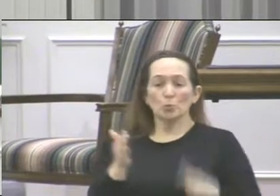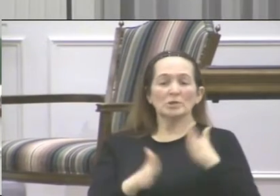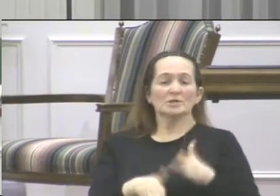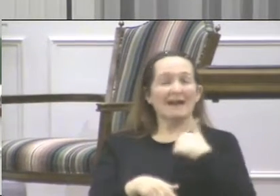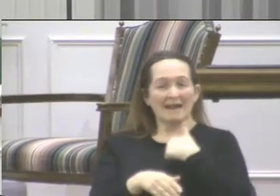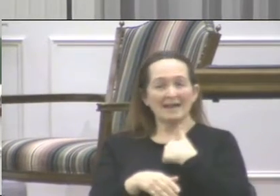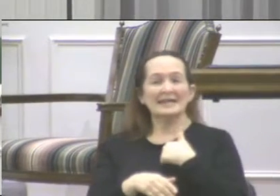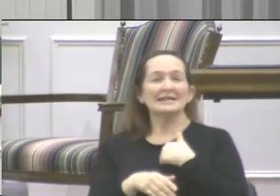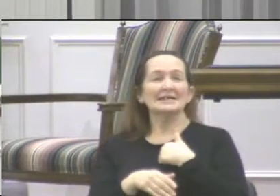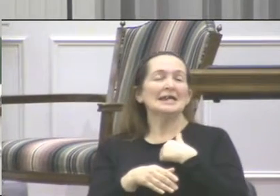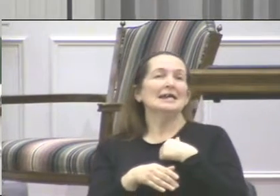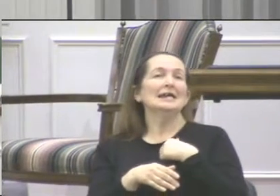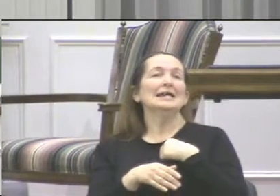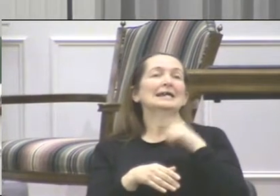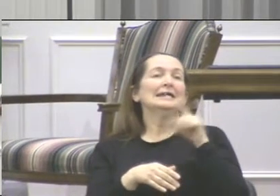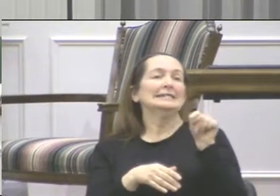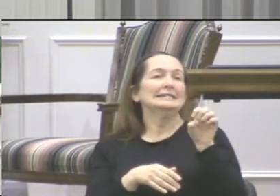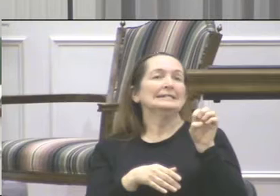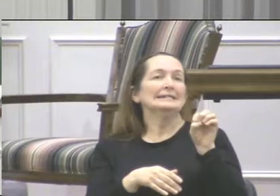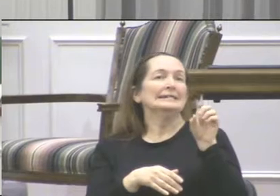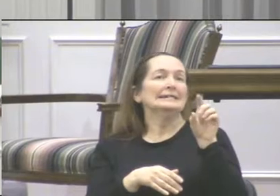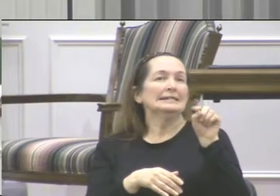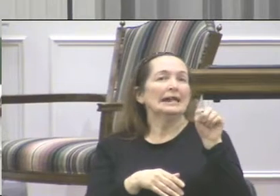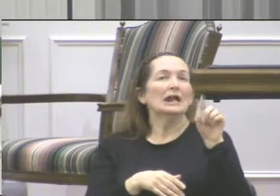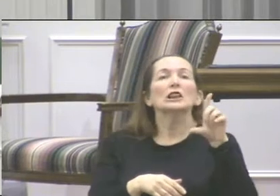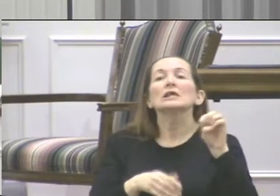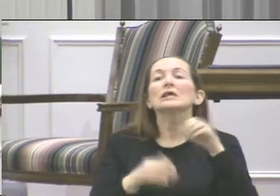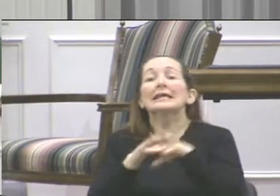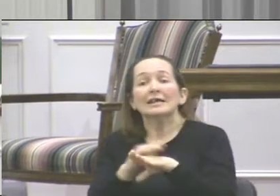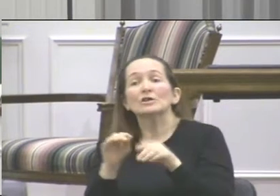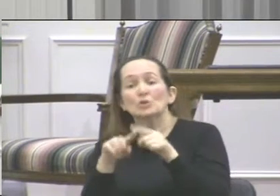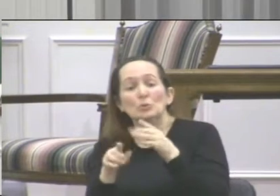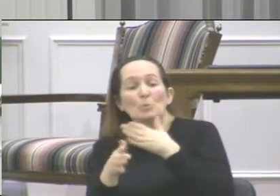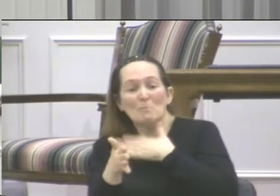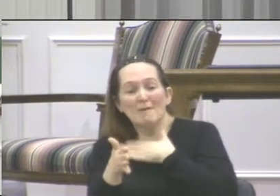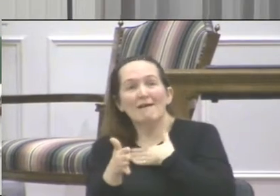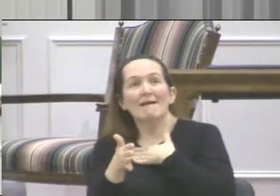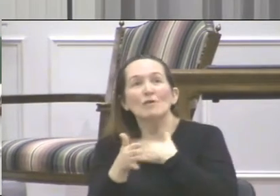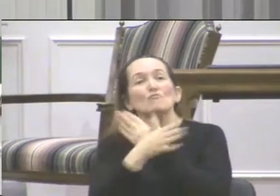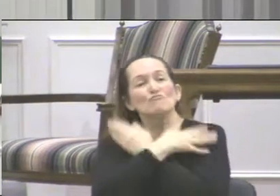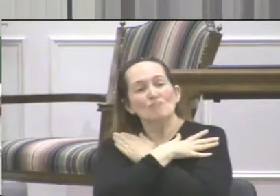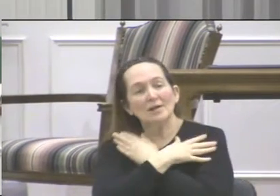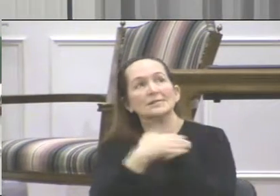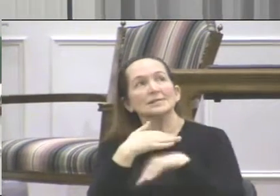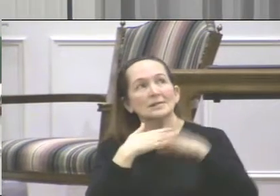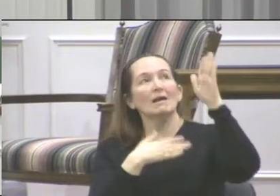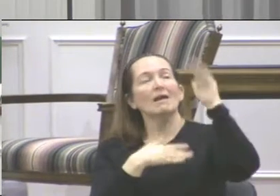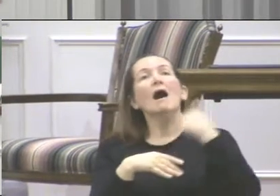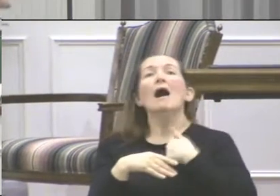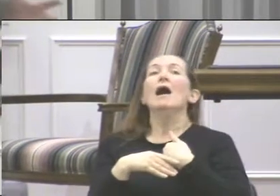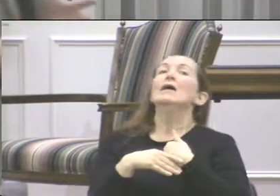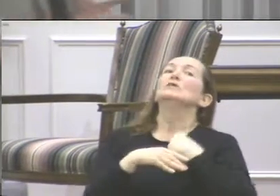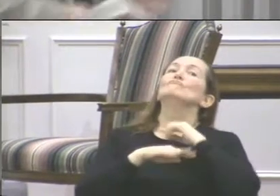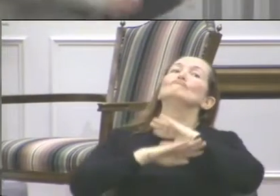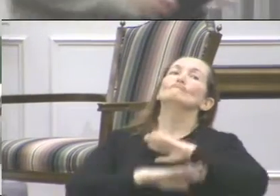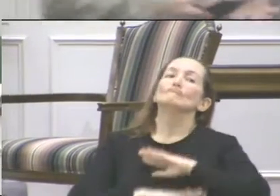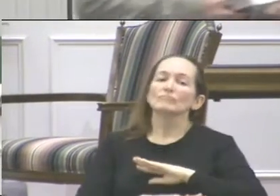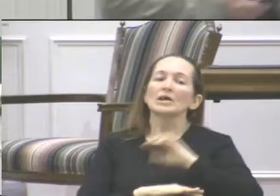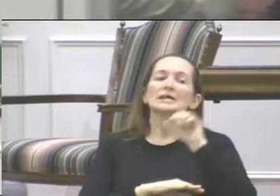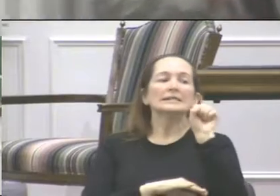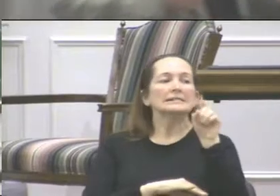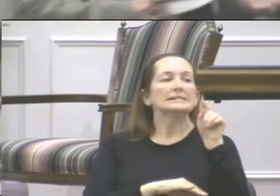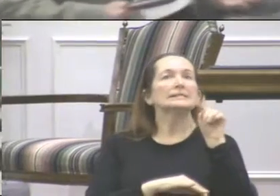I can settle in to my rest in God. That's a good thing. I can settle into